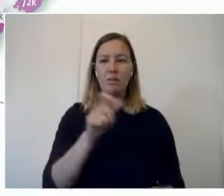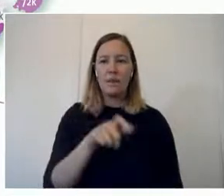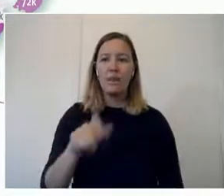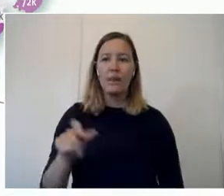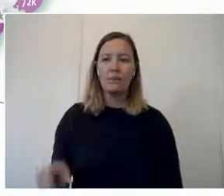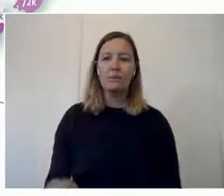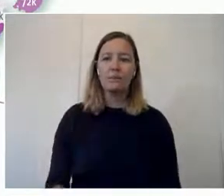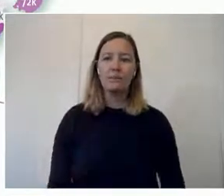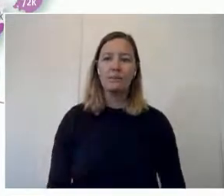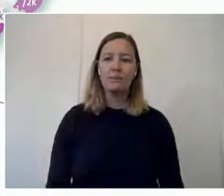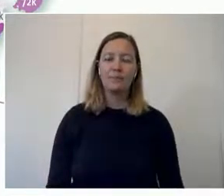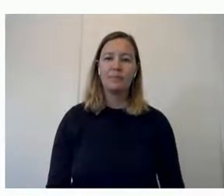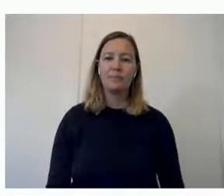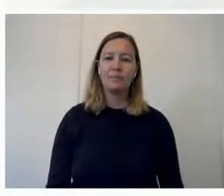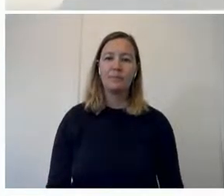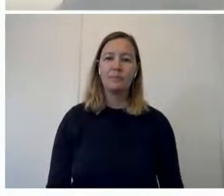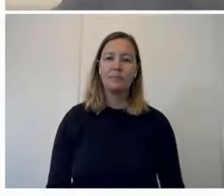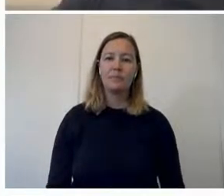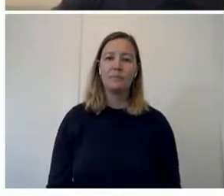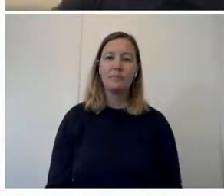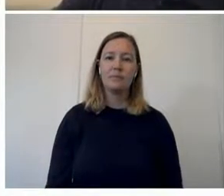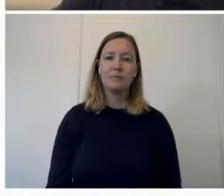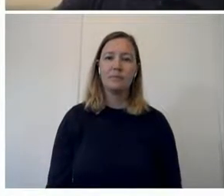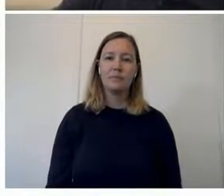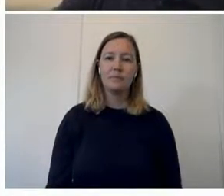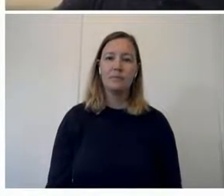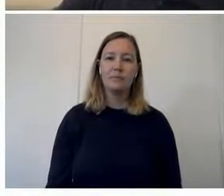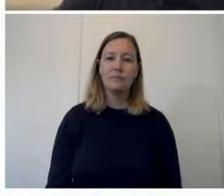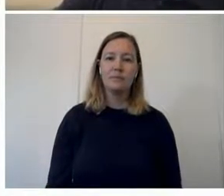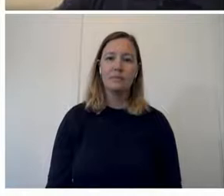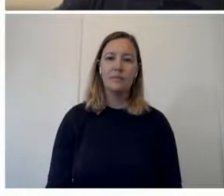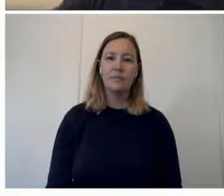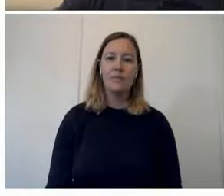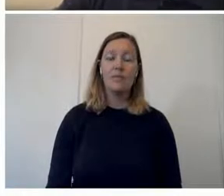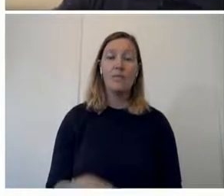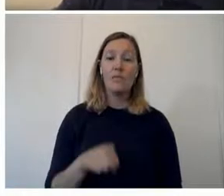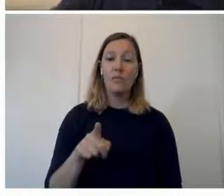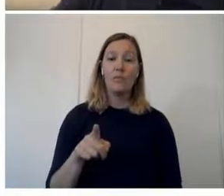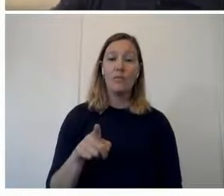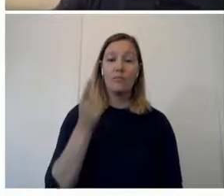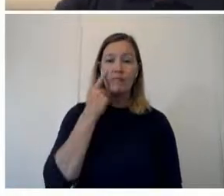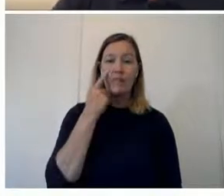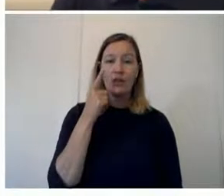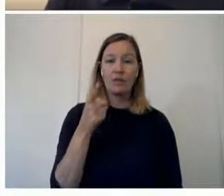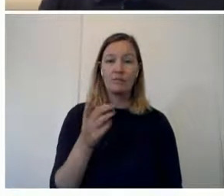let's go back to FESL where we started, Paul. So have a look at this as a slide.